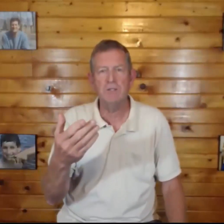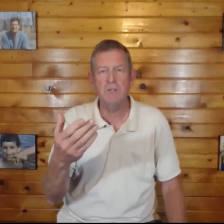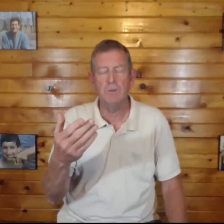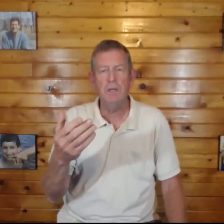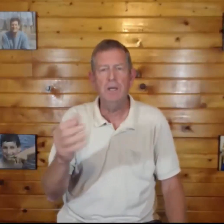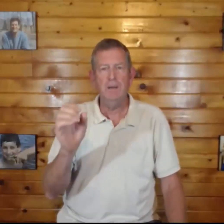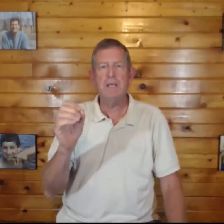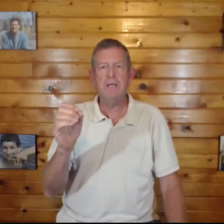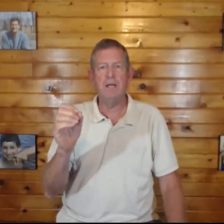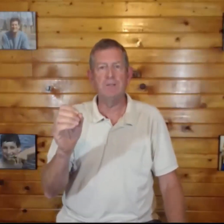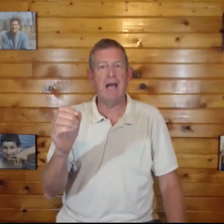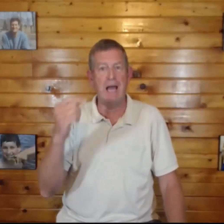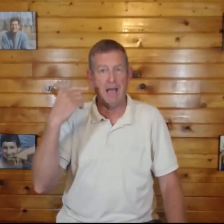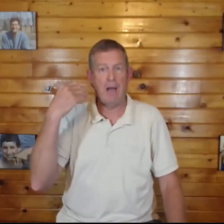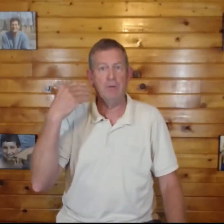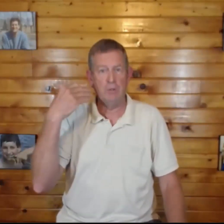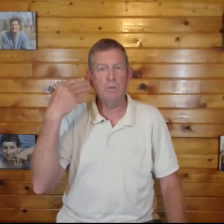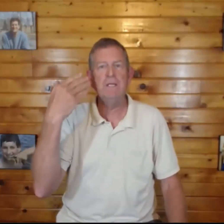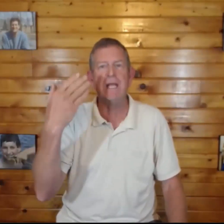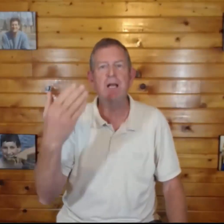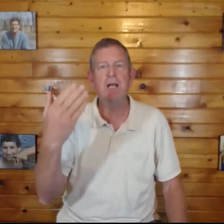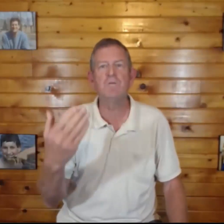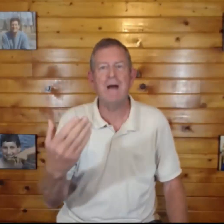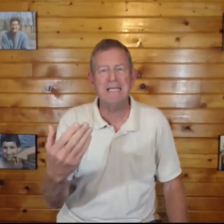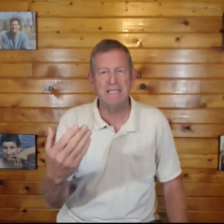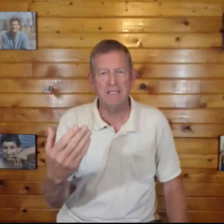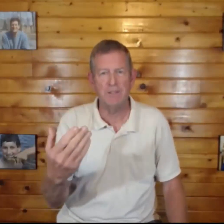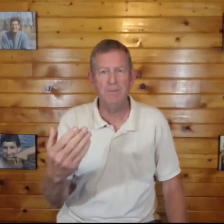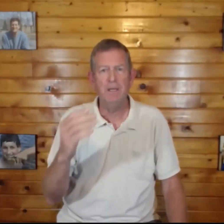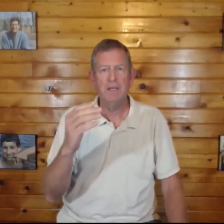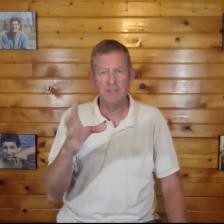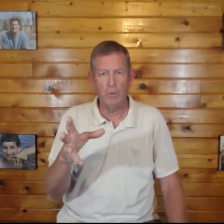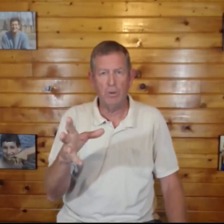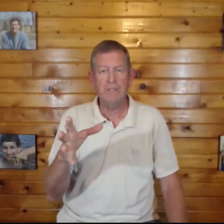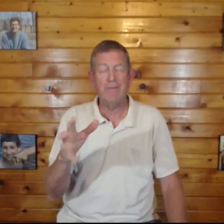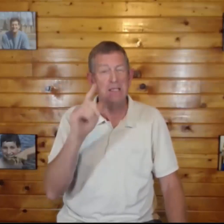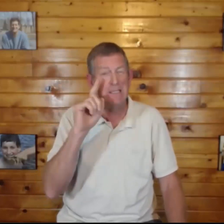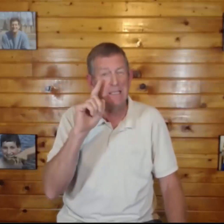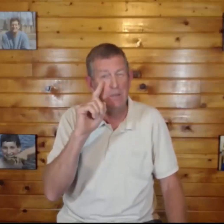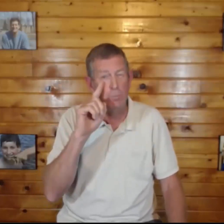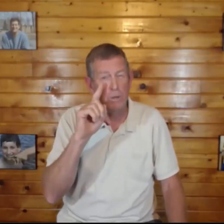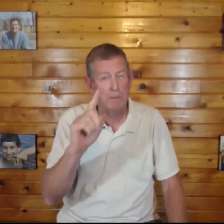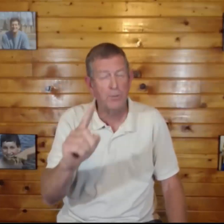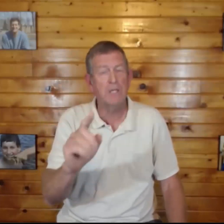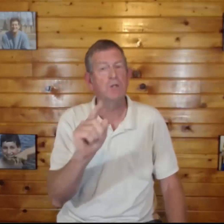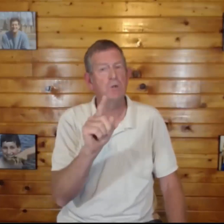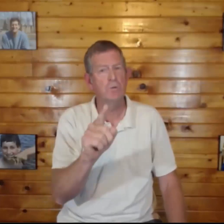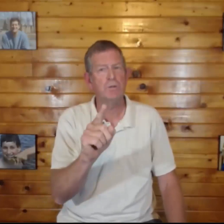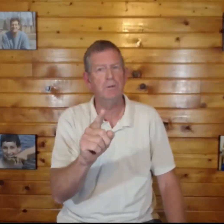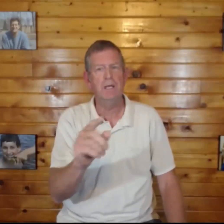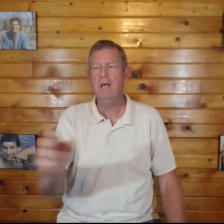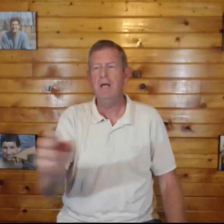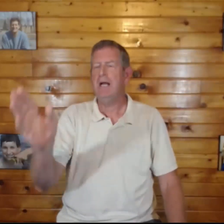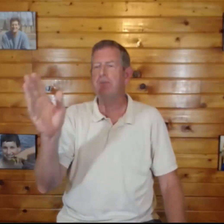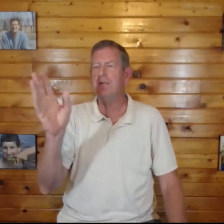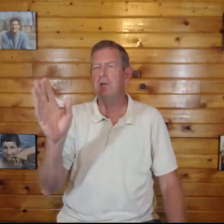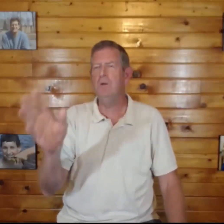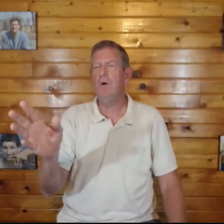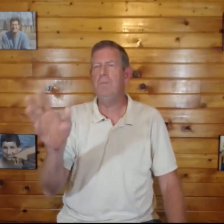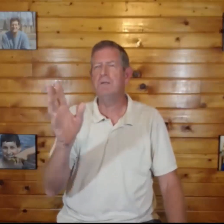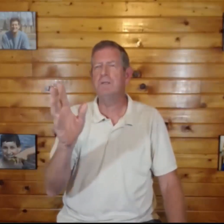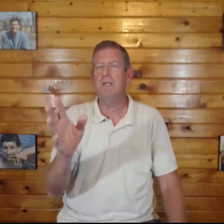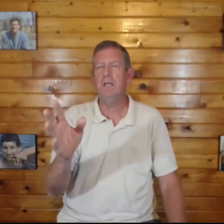pronunciation probably sounded like this too, because I was using the English phonics system, to say words, having seen words in print too soon. I